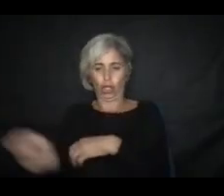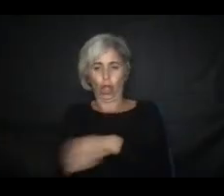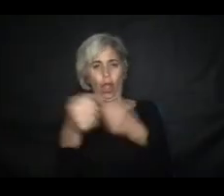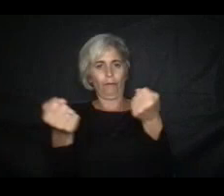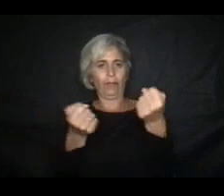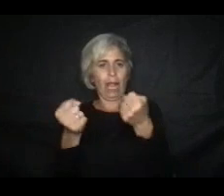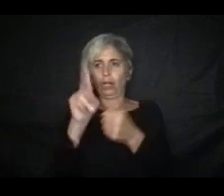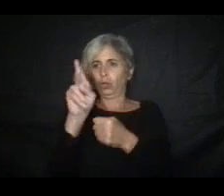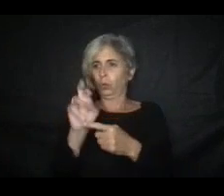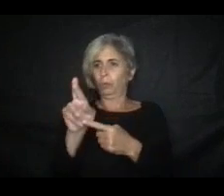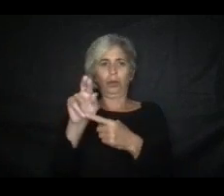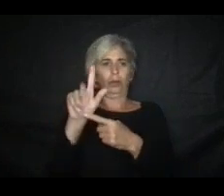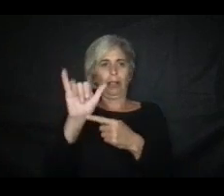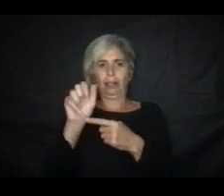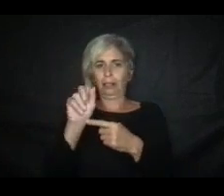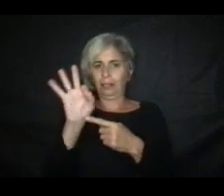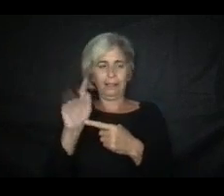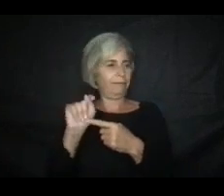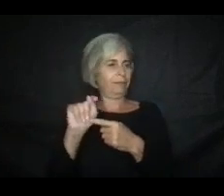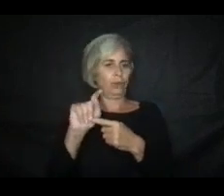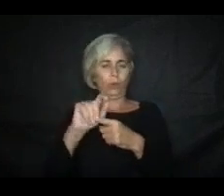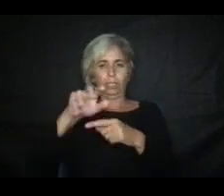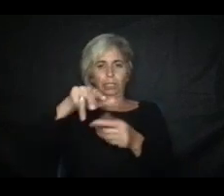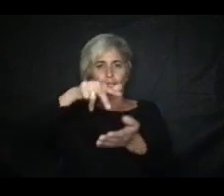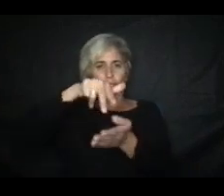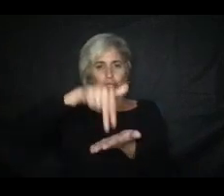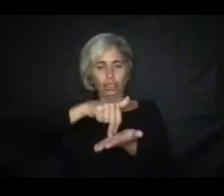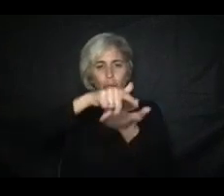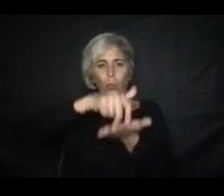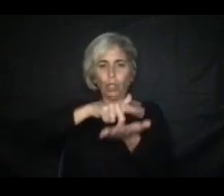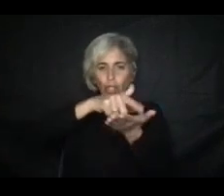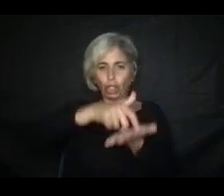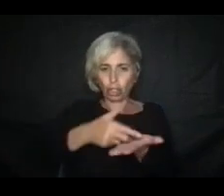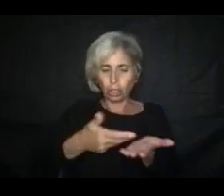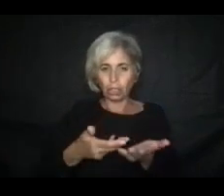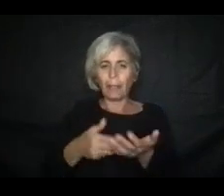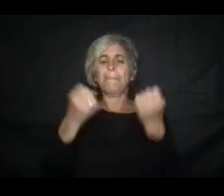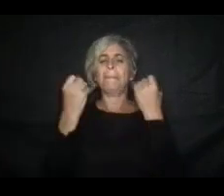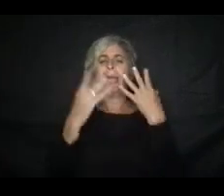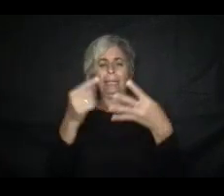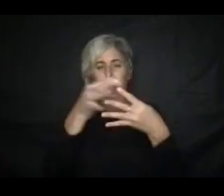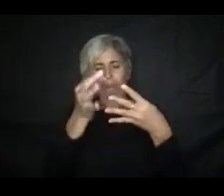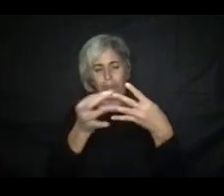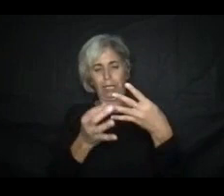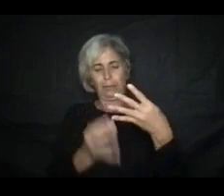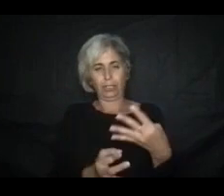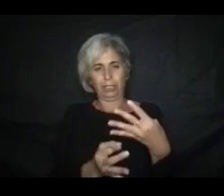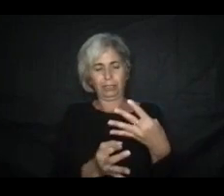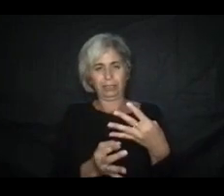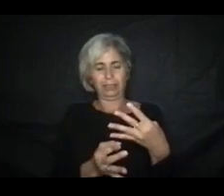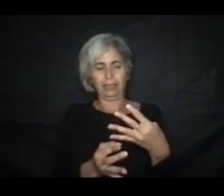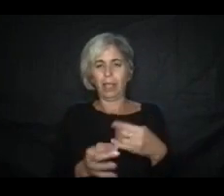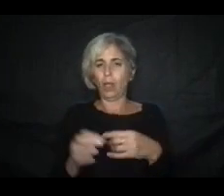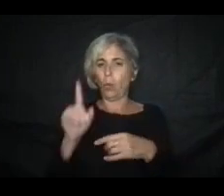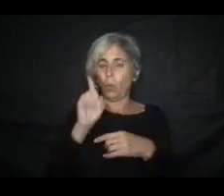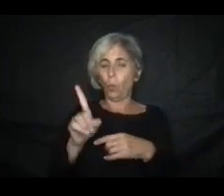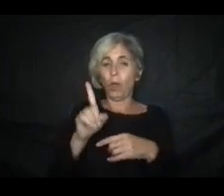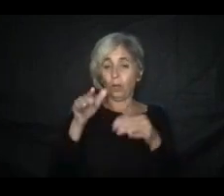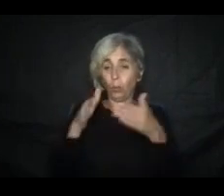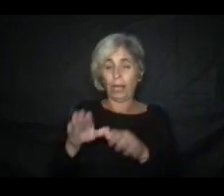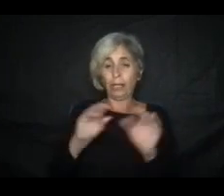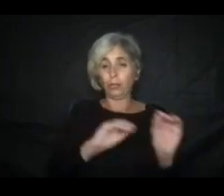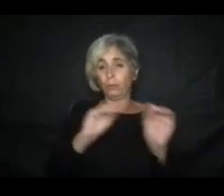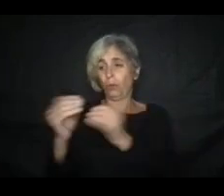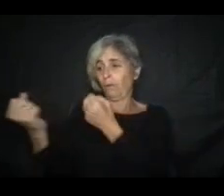Uber or a Lyft, or take a scooter around. But there's multiple ways to move people, and there's really only one way to move a car, and